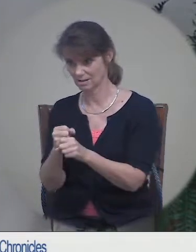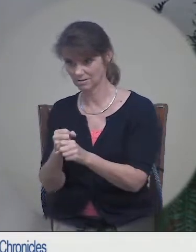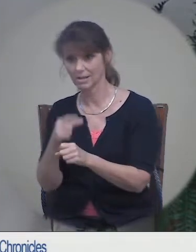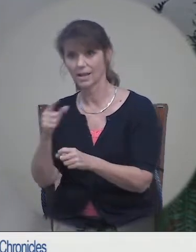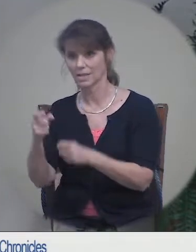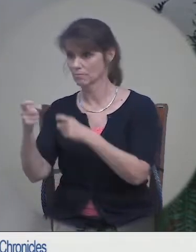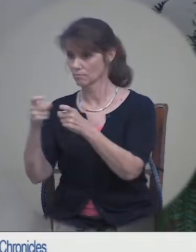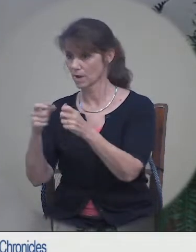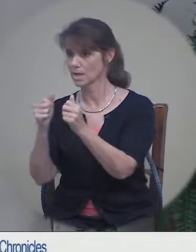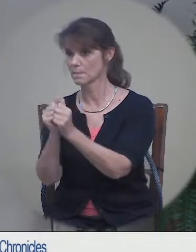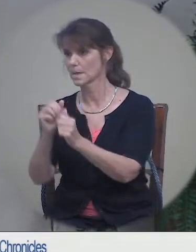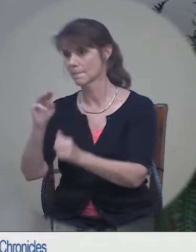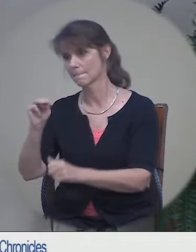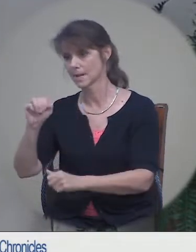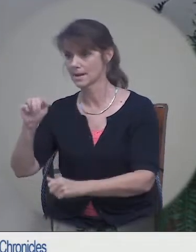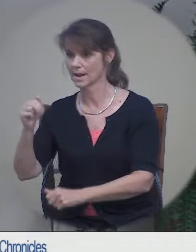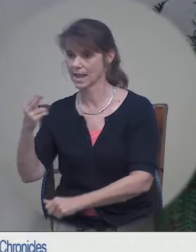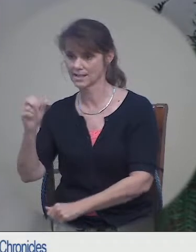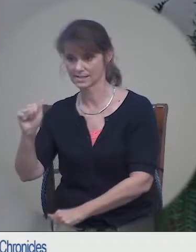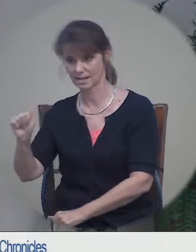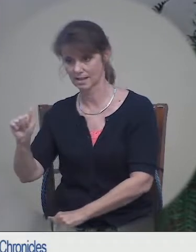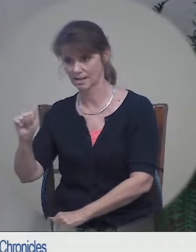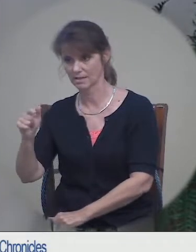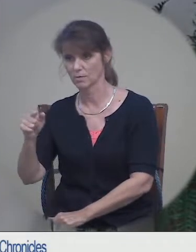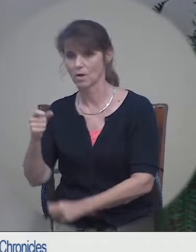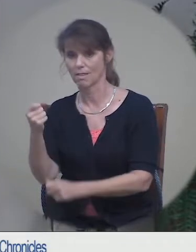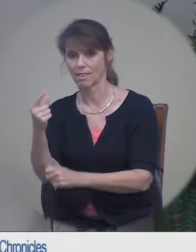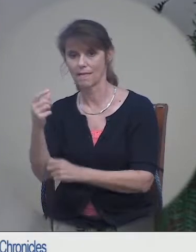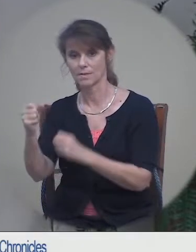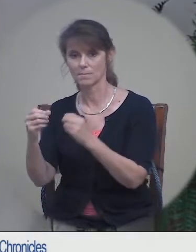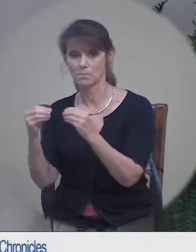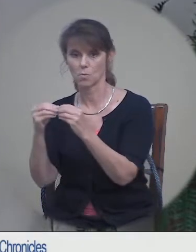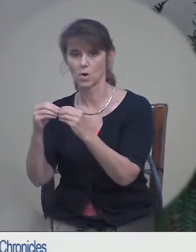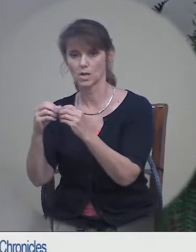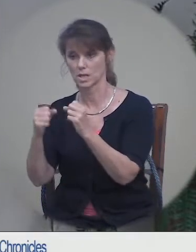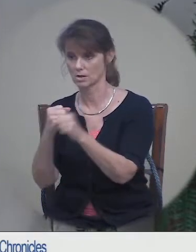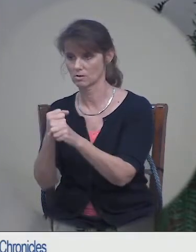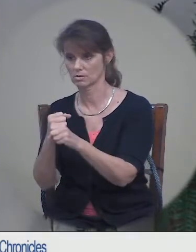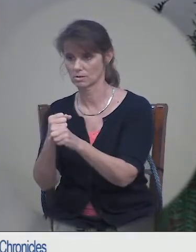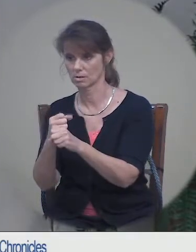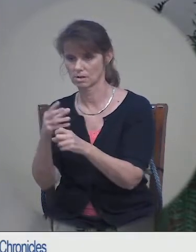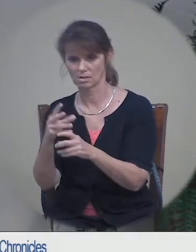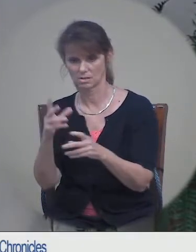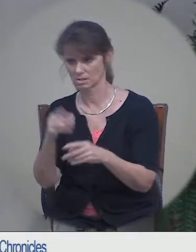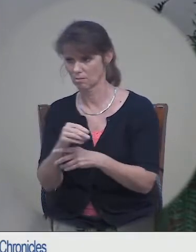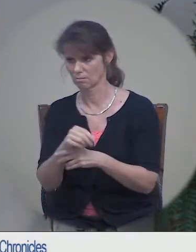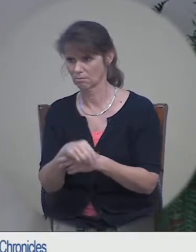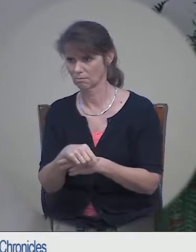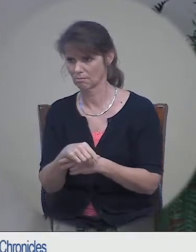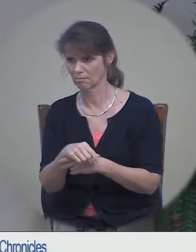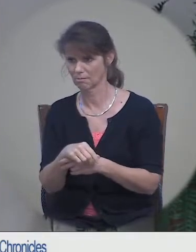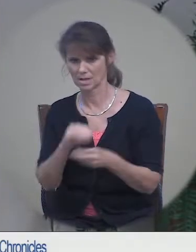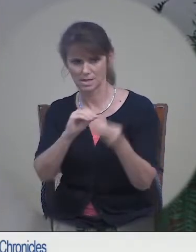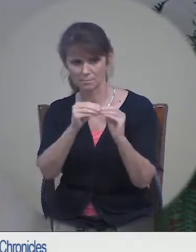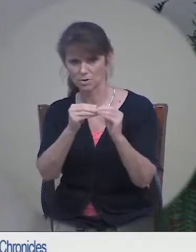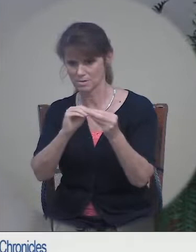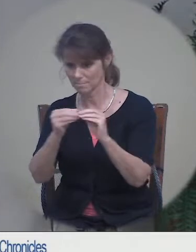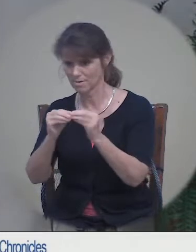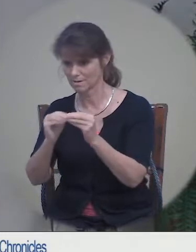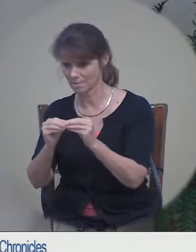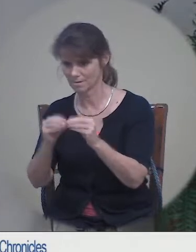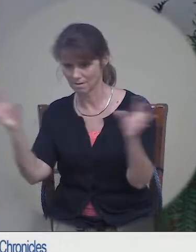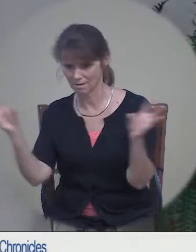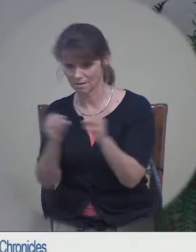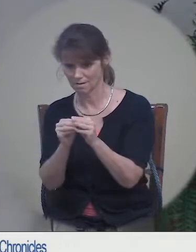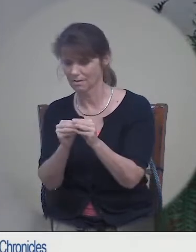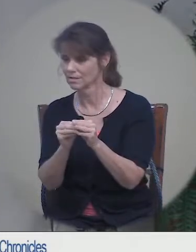served as his vice-regent for 11 more years. You go, that's pretty dry. Do I need to know that?